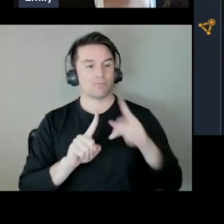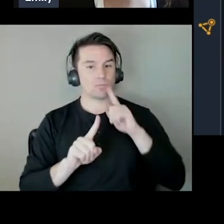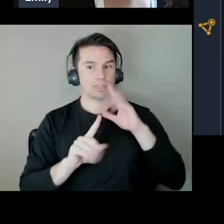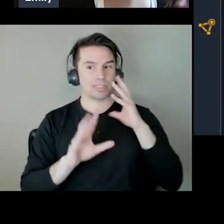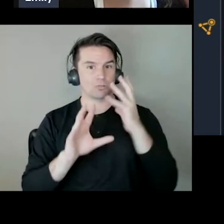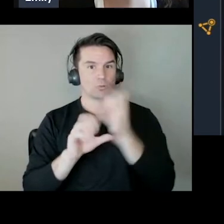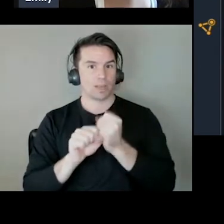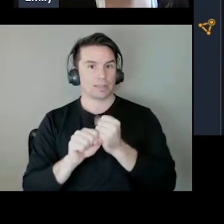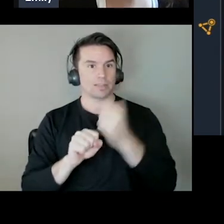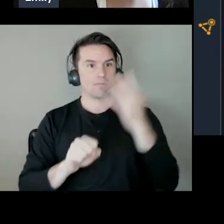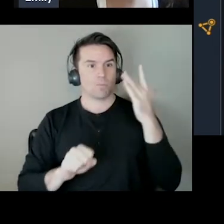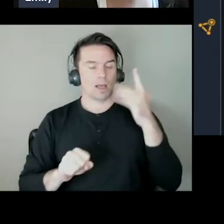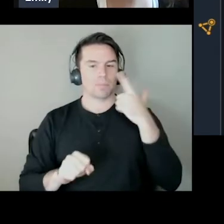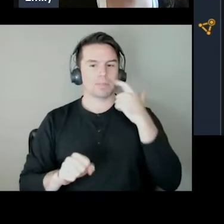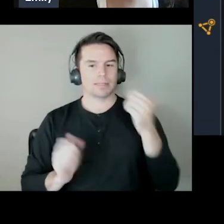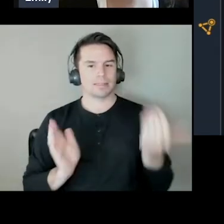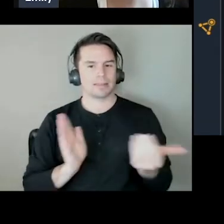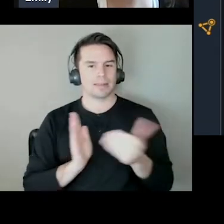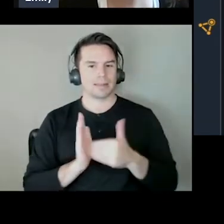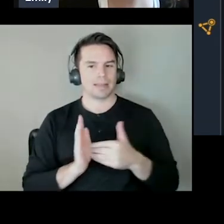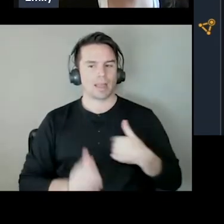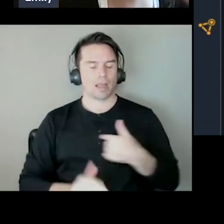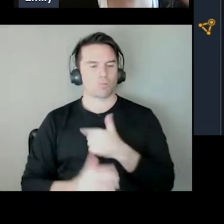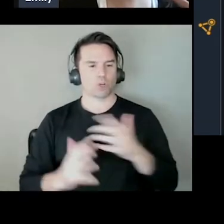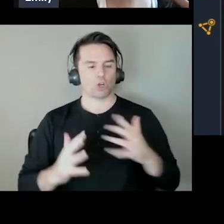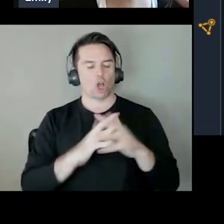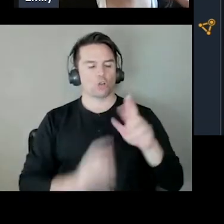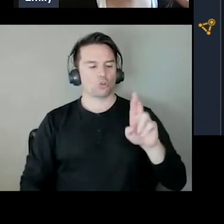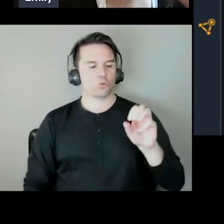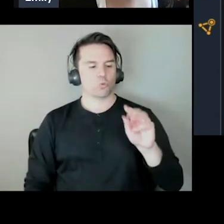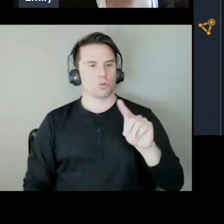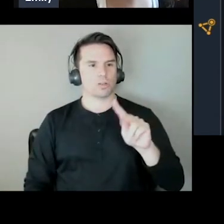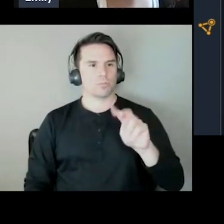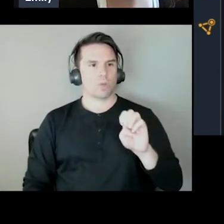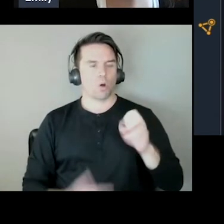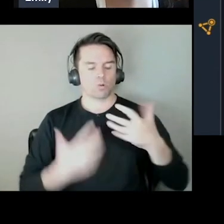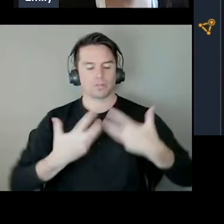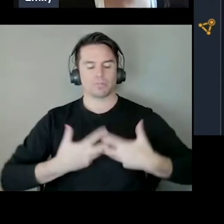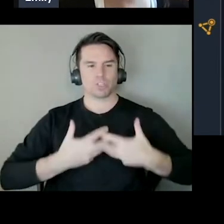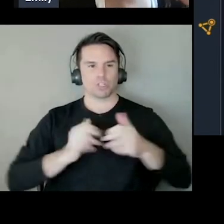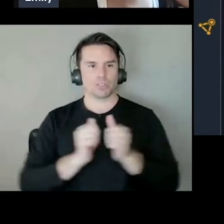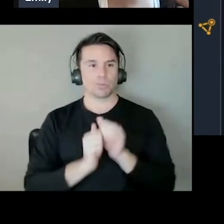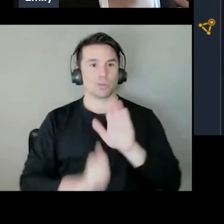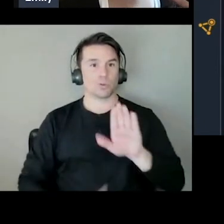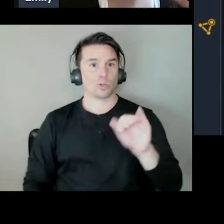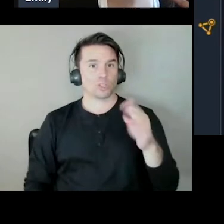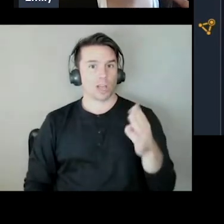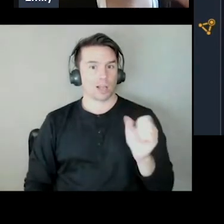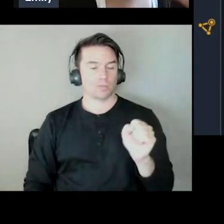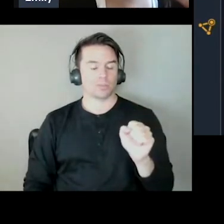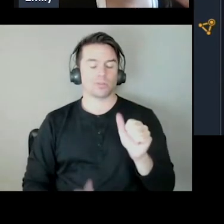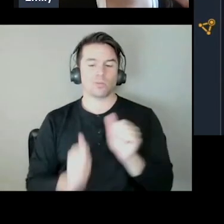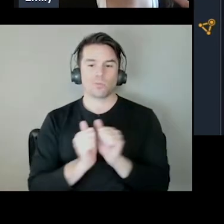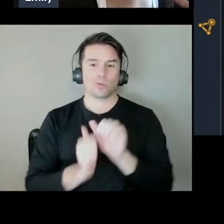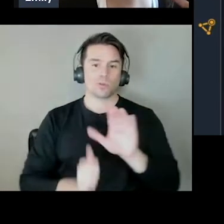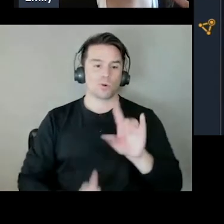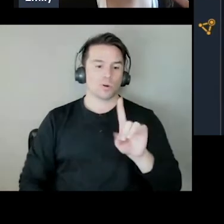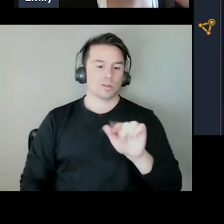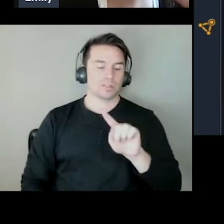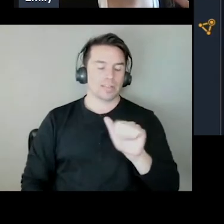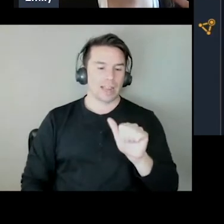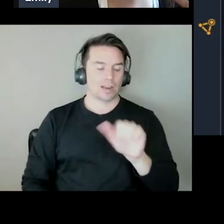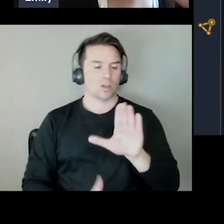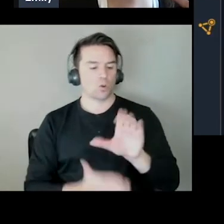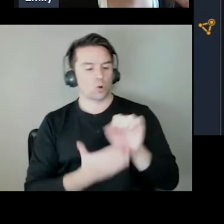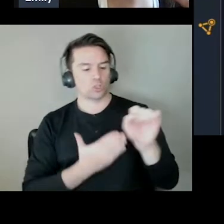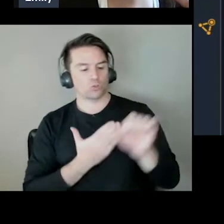we're going to launch remote machines with your jobs. So with your data sets, with your scripts. In